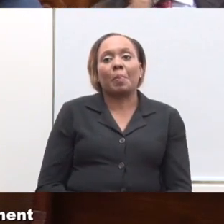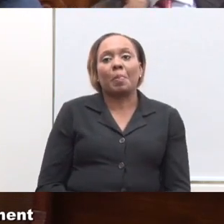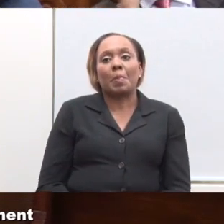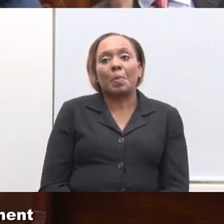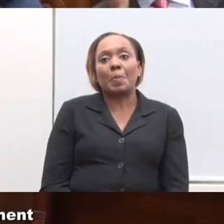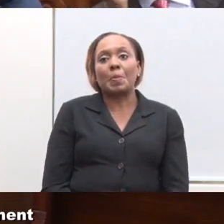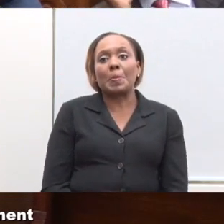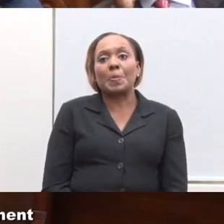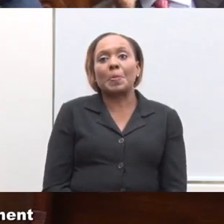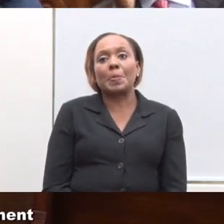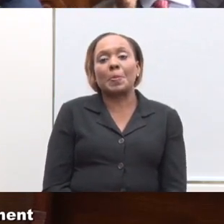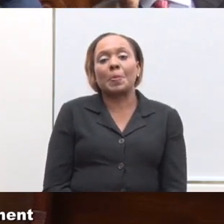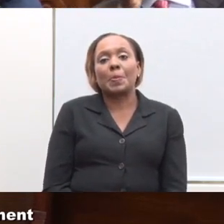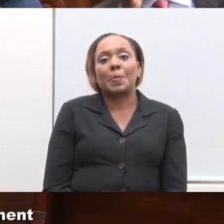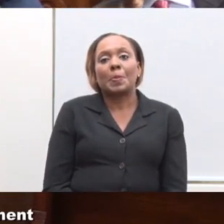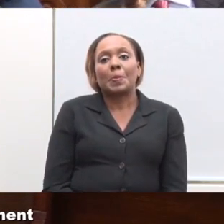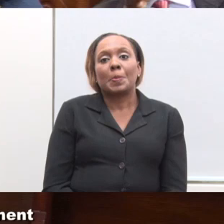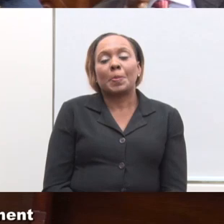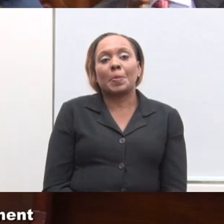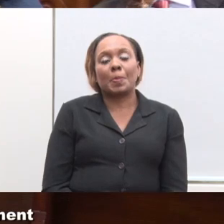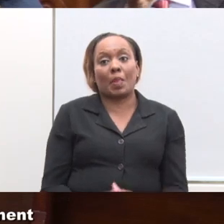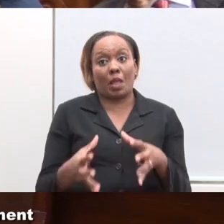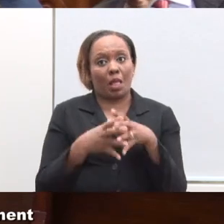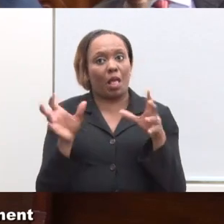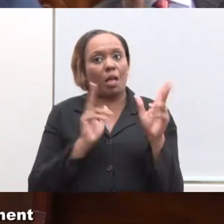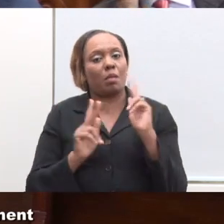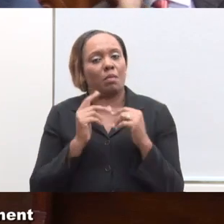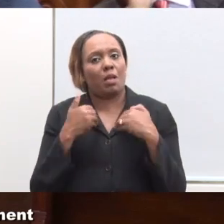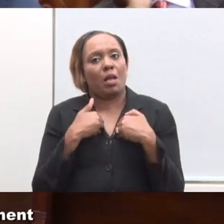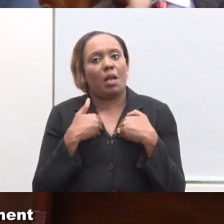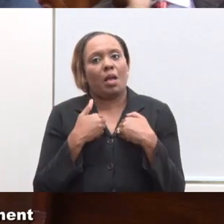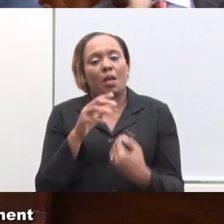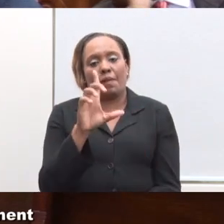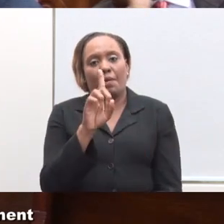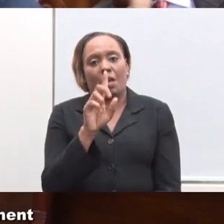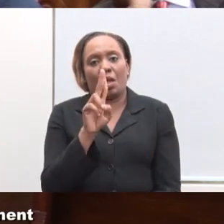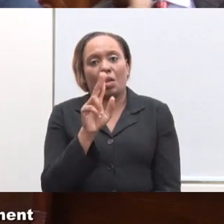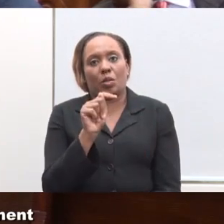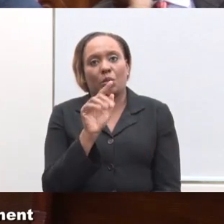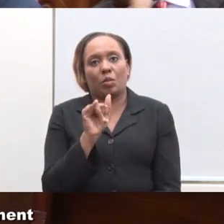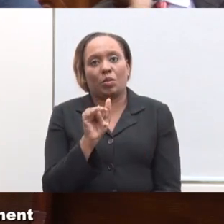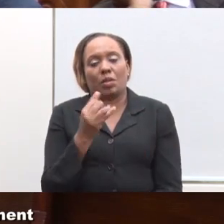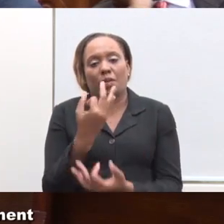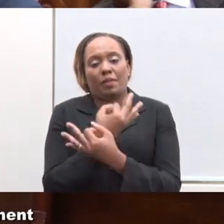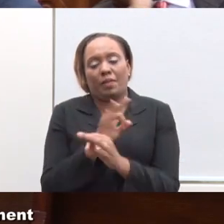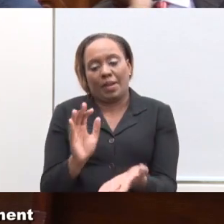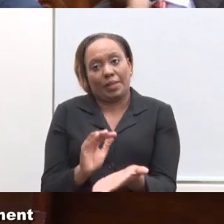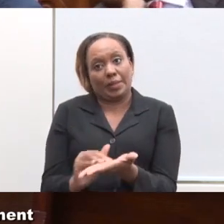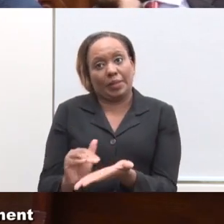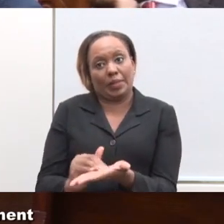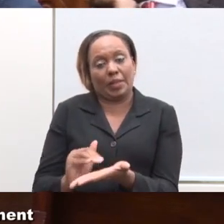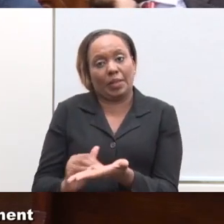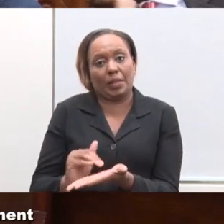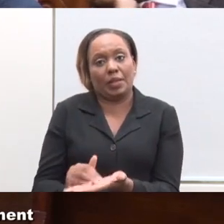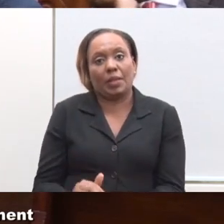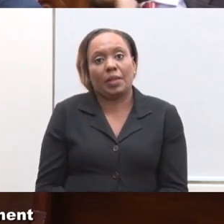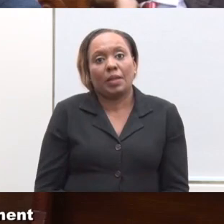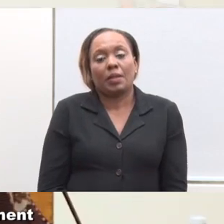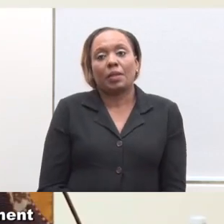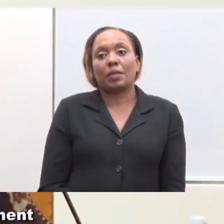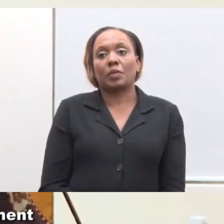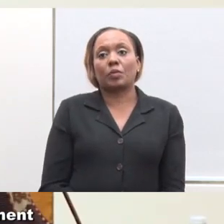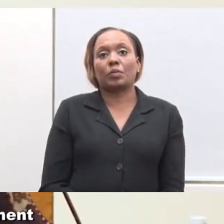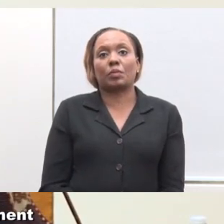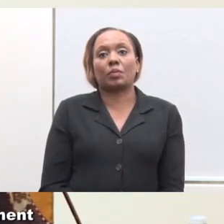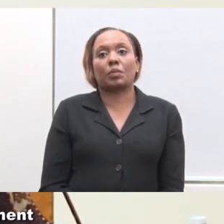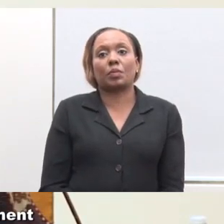foreign direct investors got duty-free concessions for employment and for foreign exchange earning activity